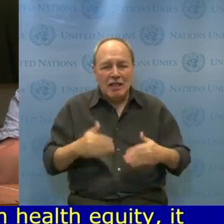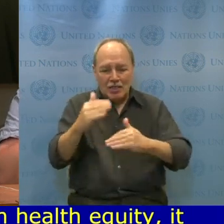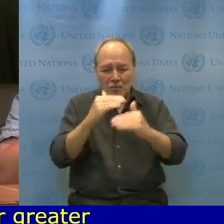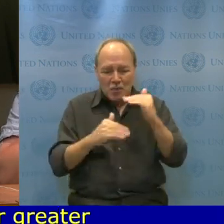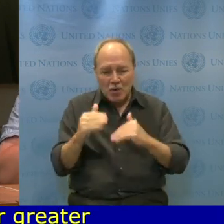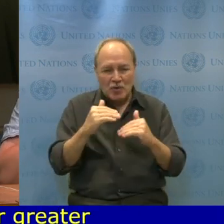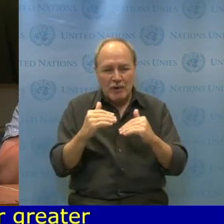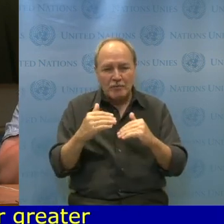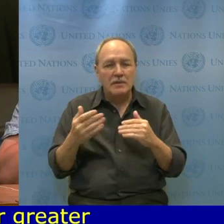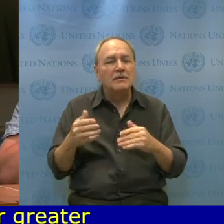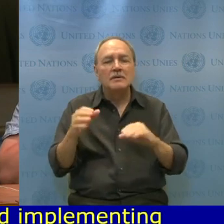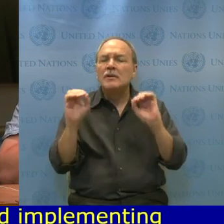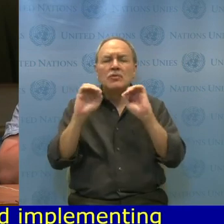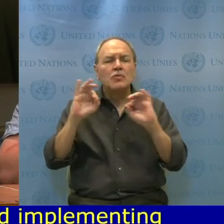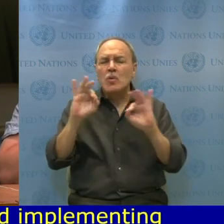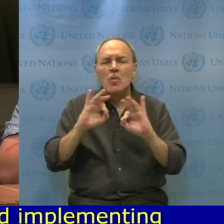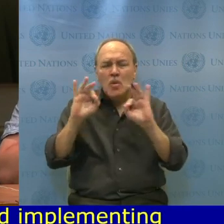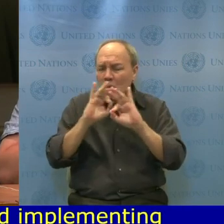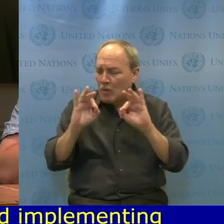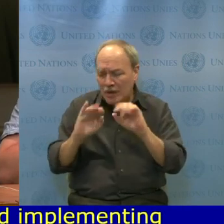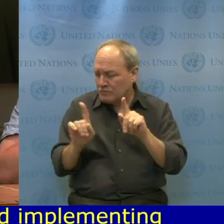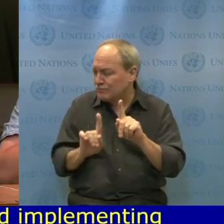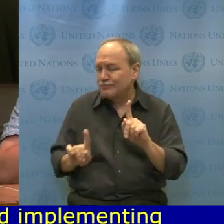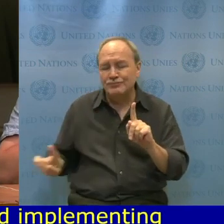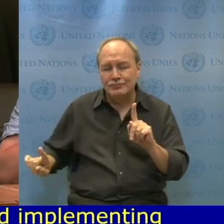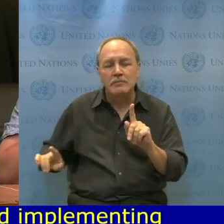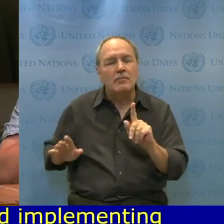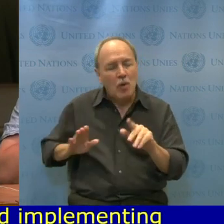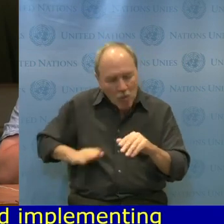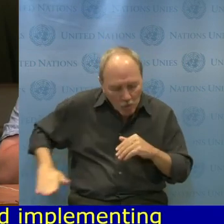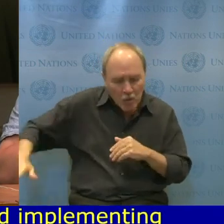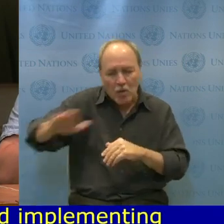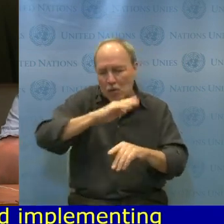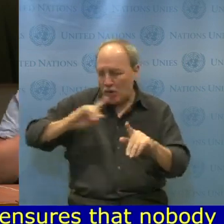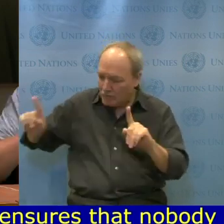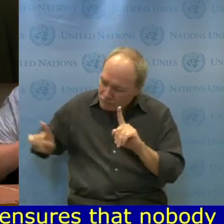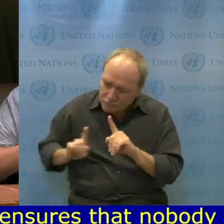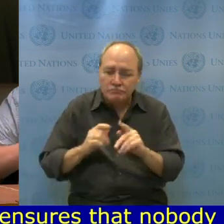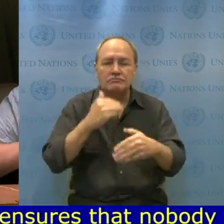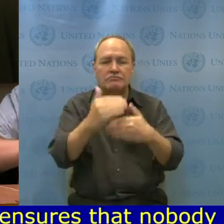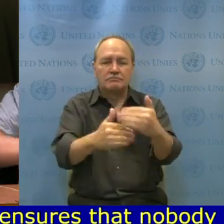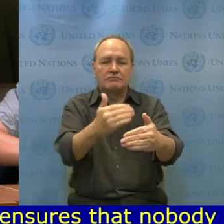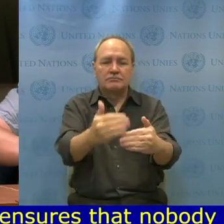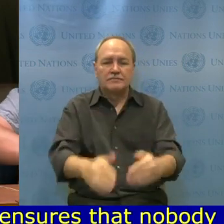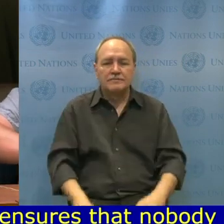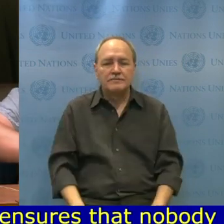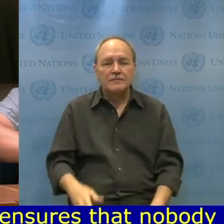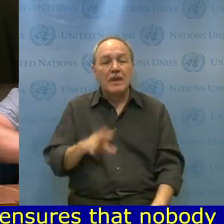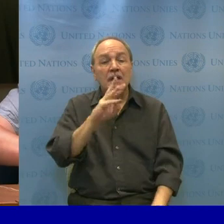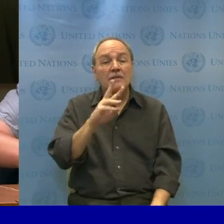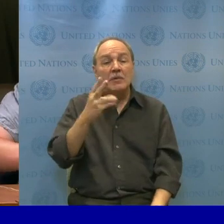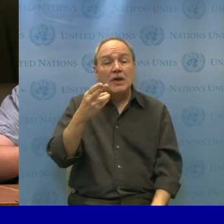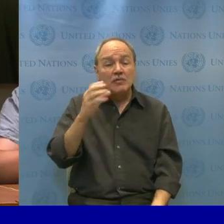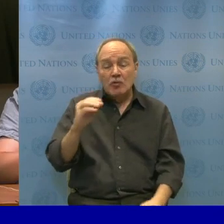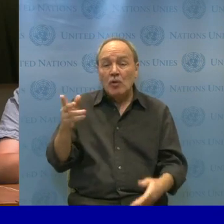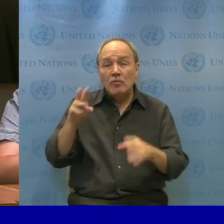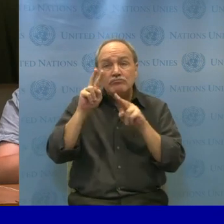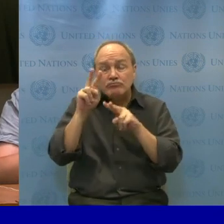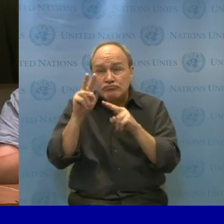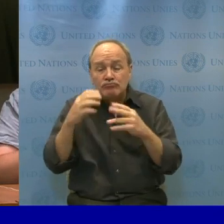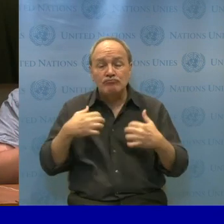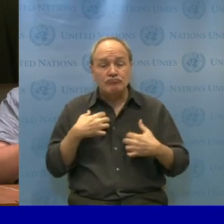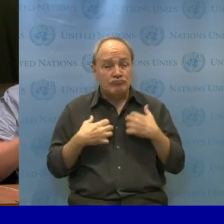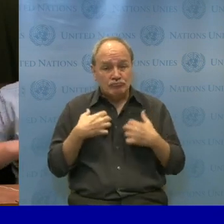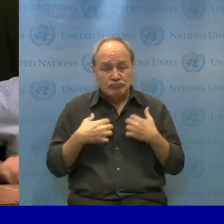behind. At the WHO, we look forward to working with member states, organizations of persons with disabilities, and other partners in driving forward